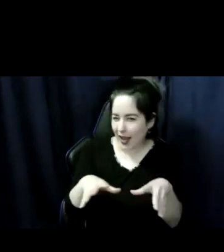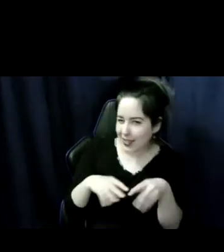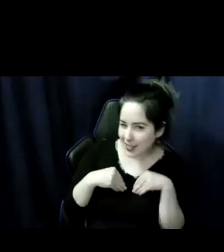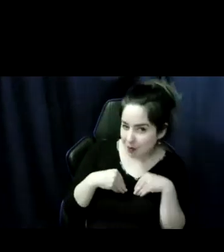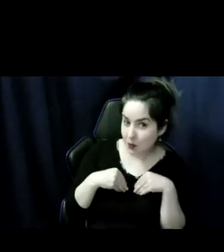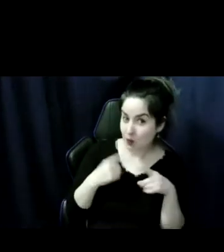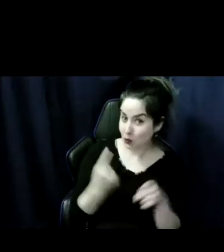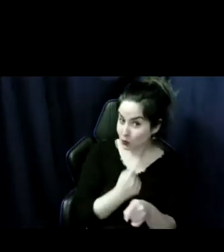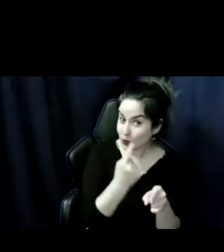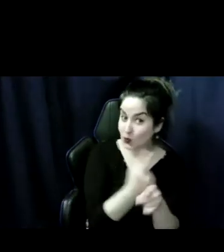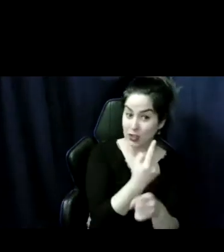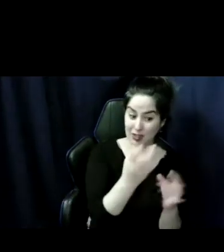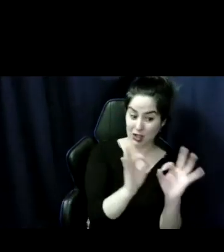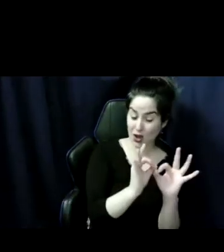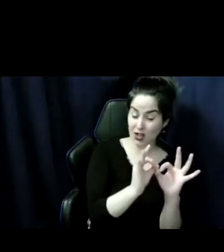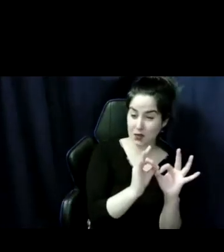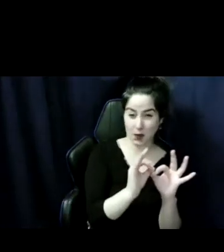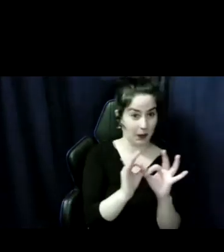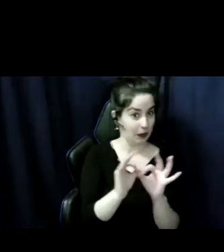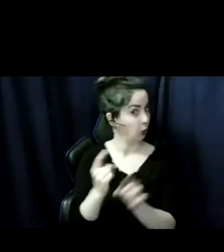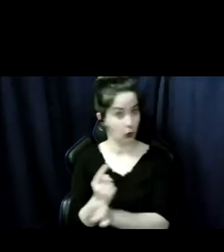rates for what the